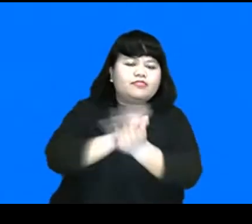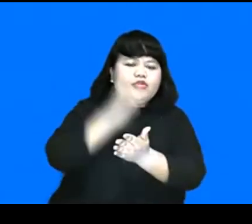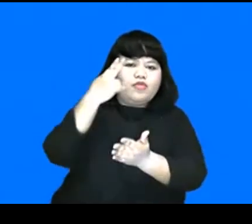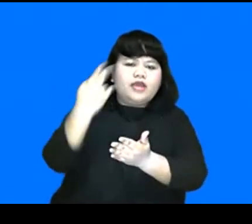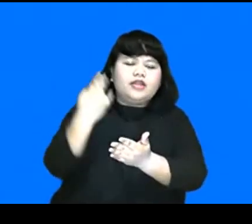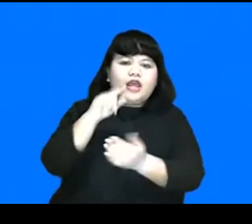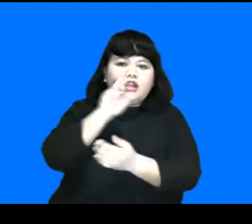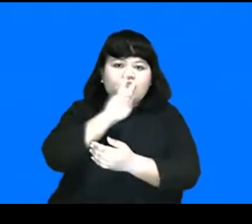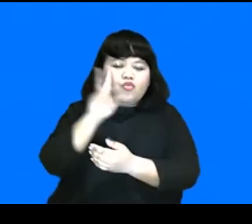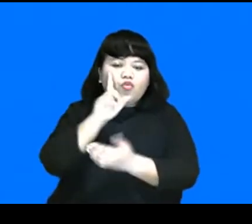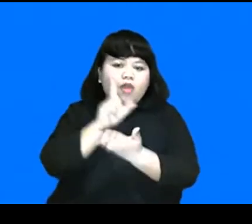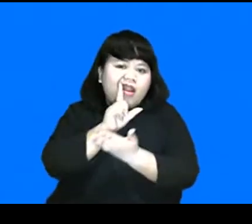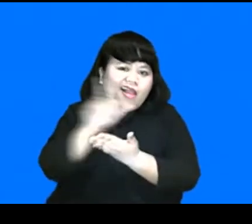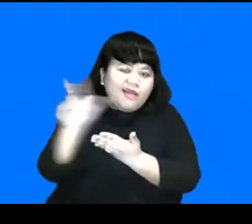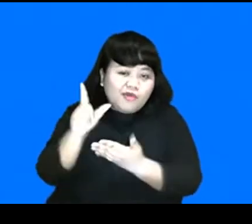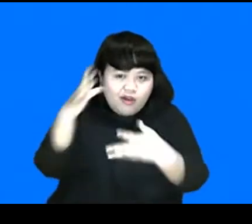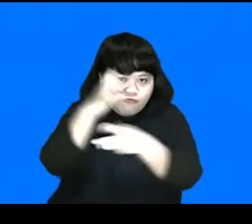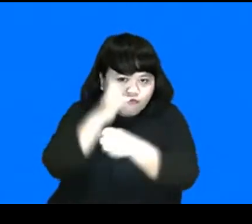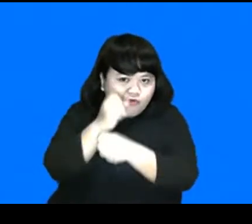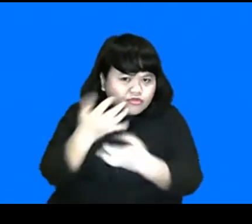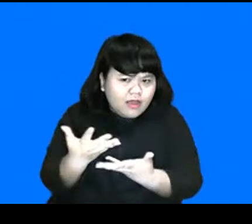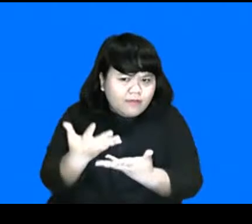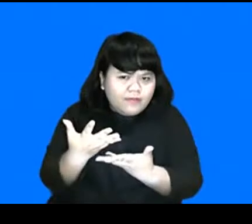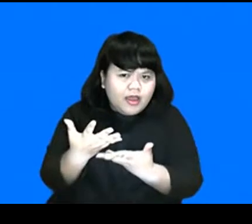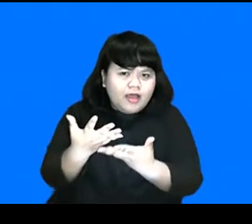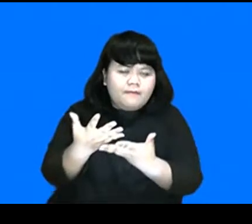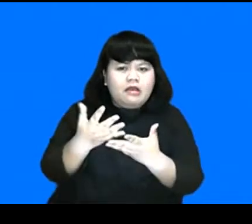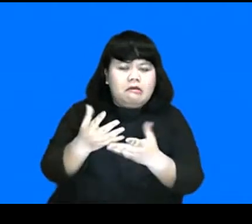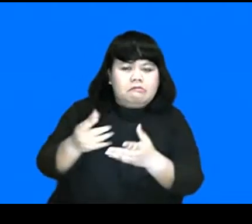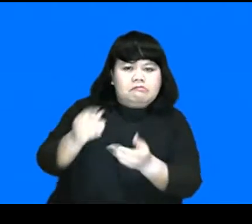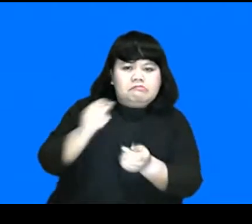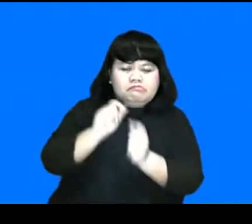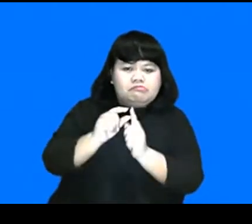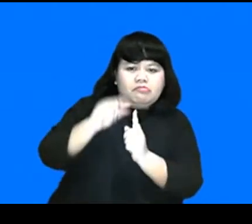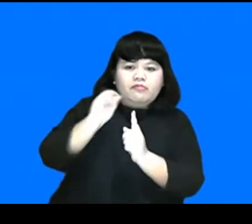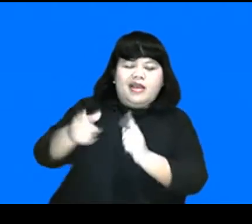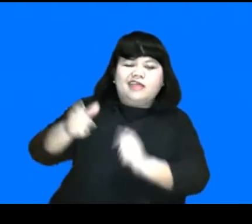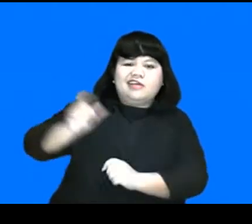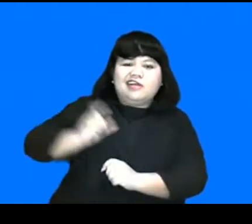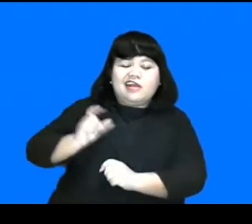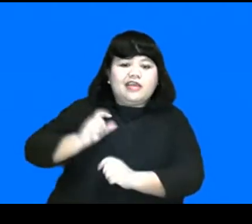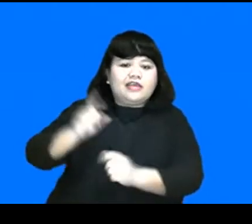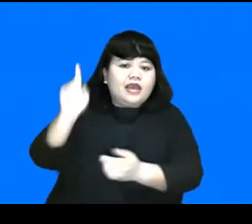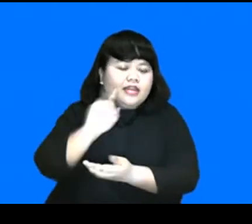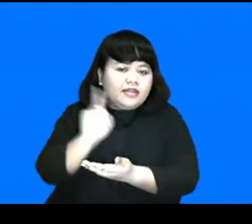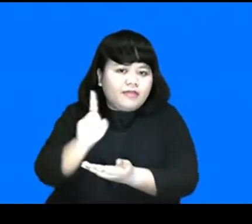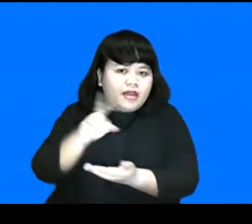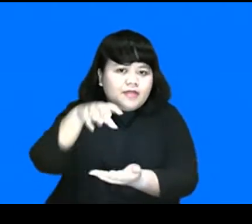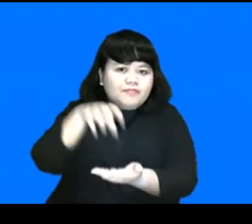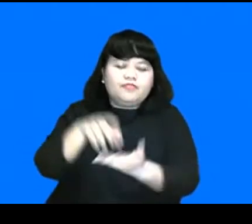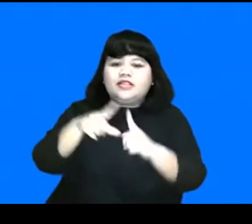the wealth tax in the Asian context. To formally welcome you all in today's event,